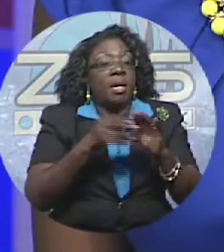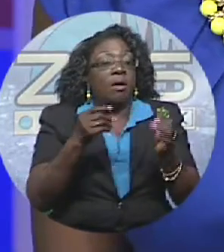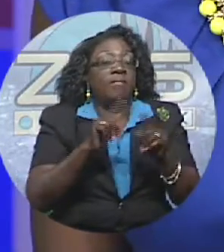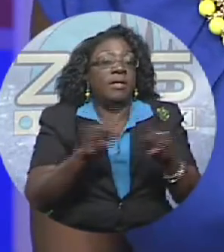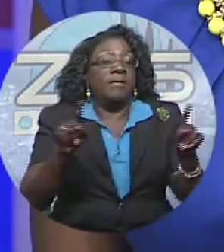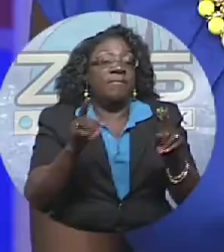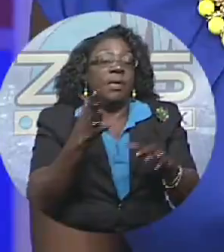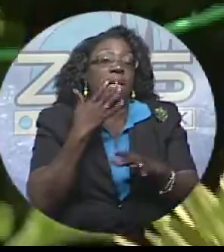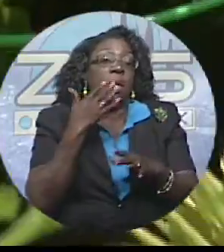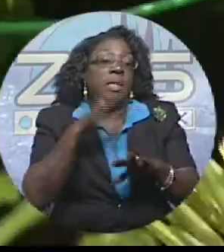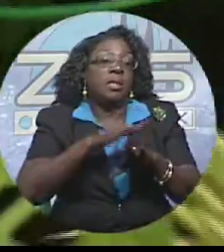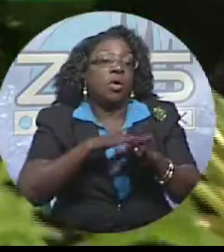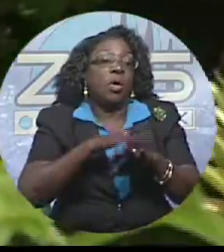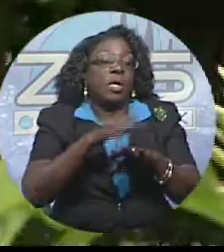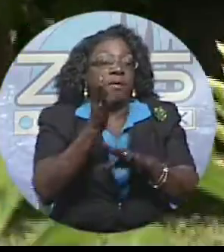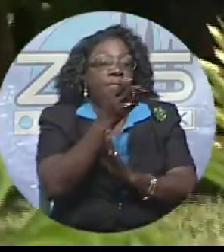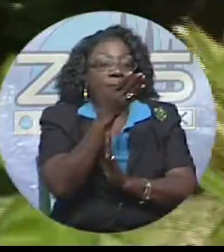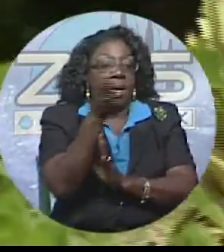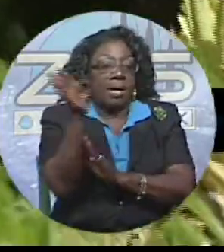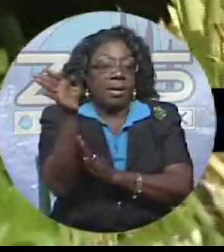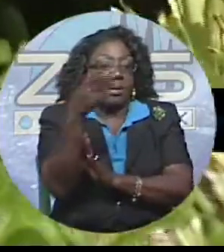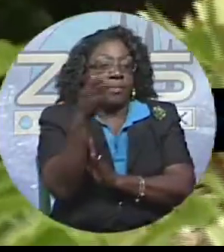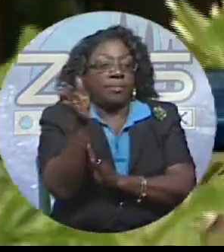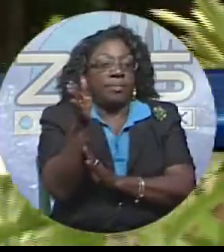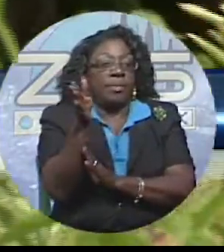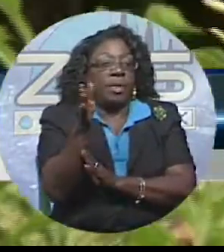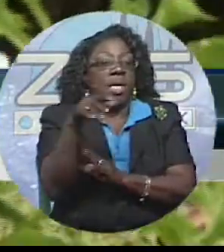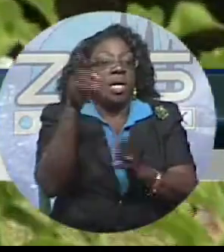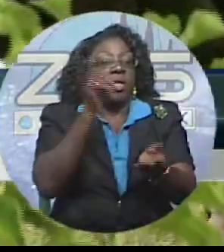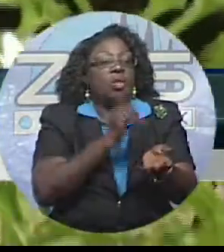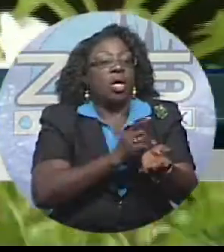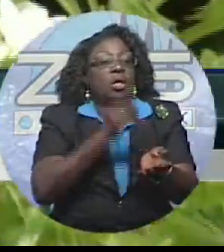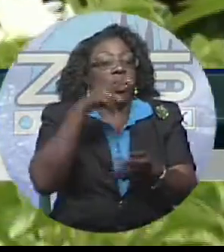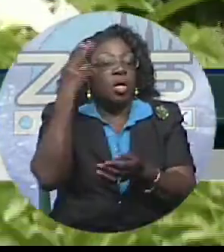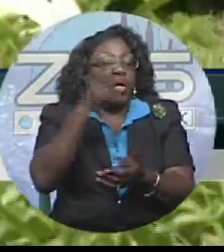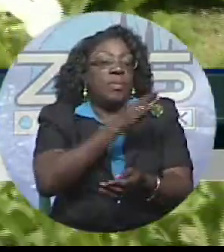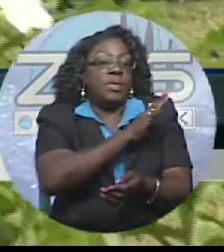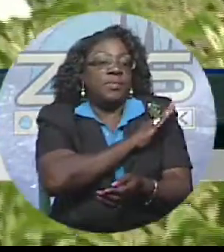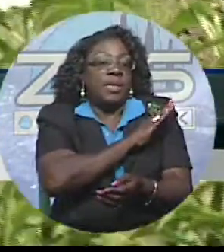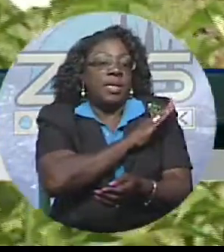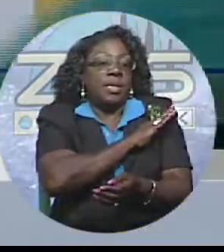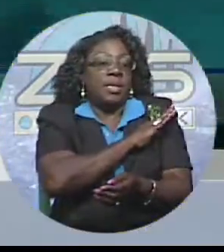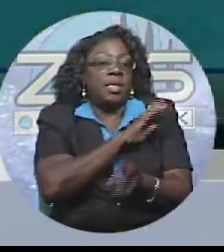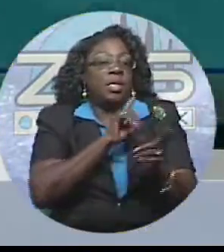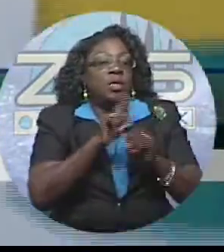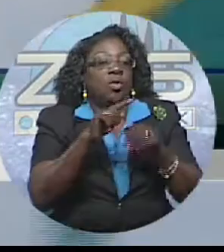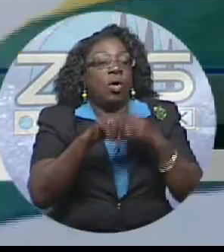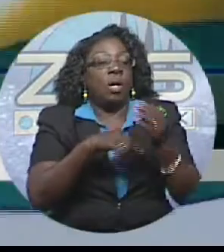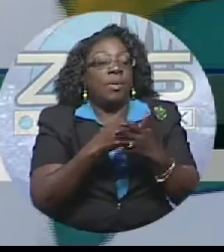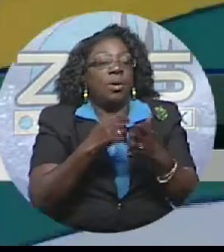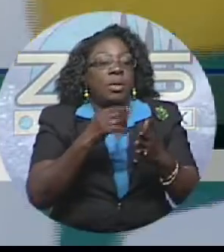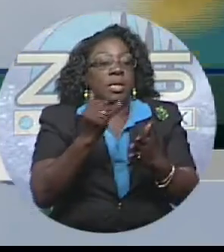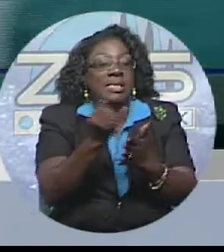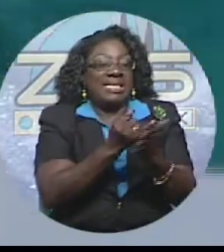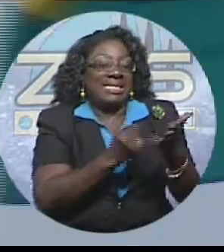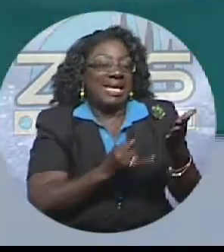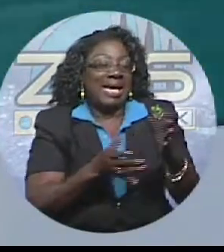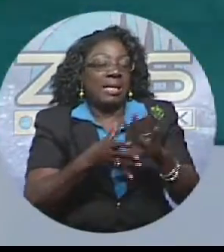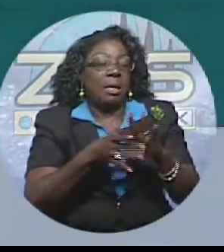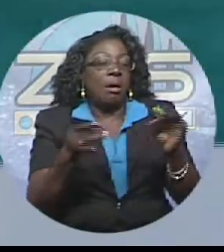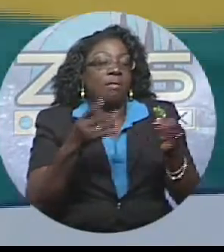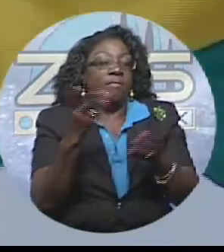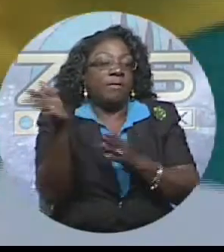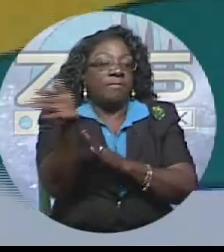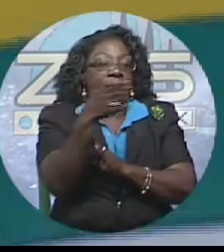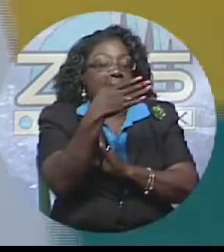report. Pride and privilege is how the Reverend Dr. Hervis Bain considers his contribution to designing the Bahamian flag.